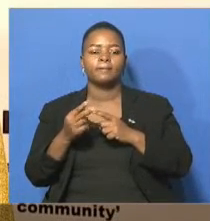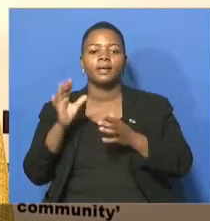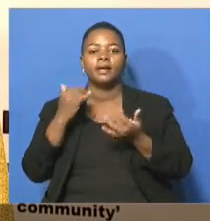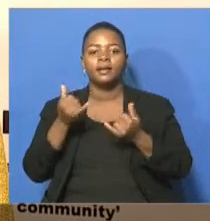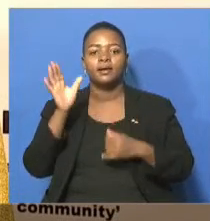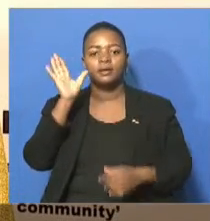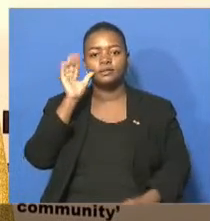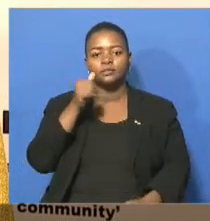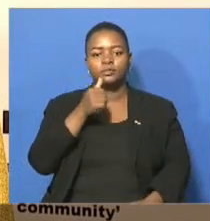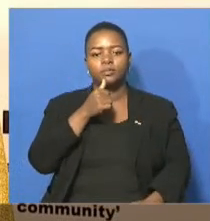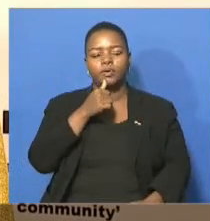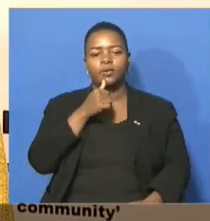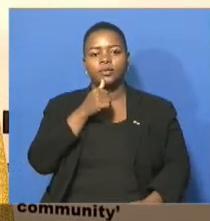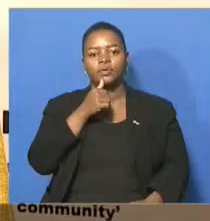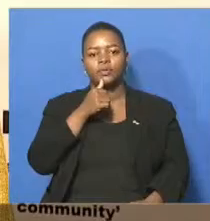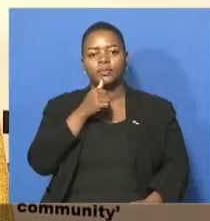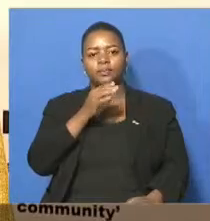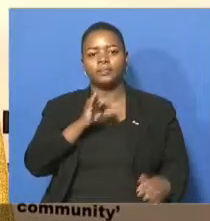tomorrow.